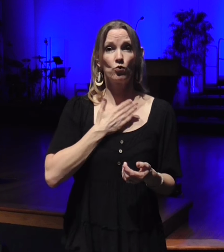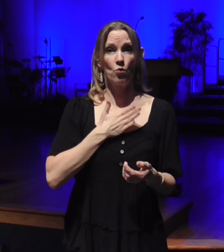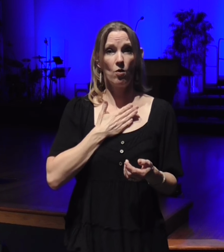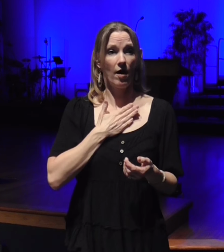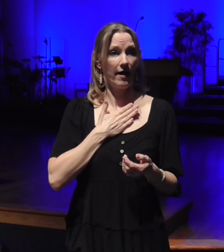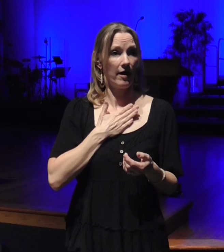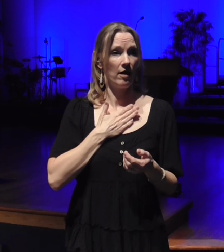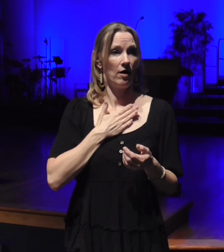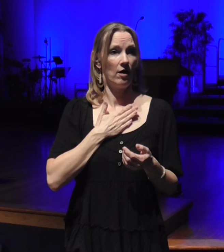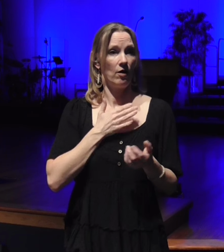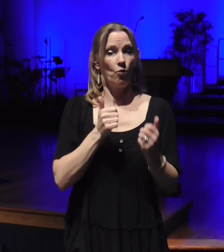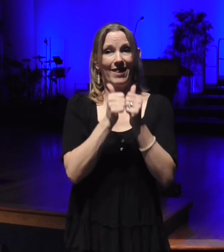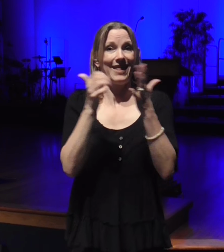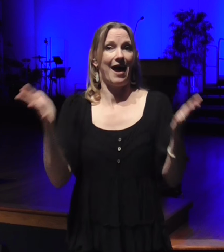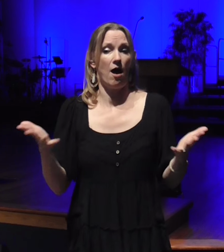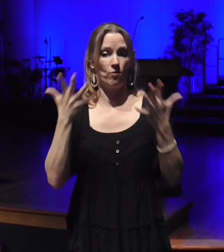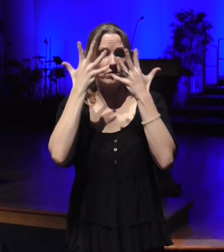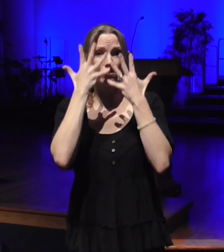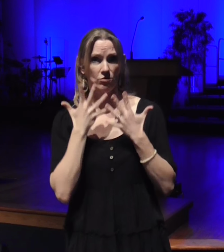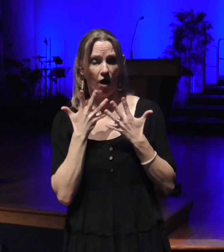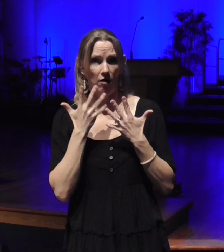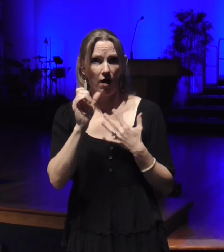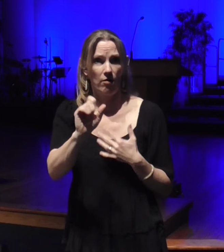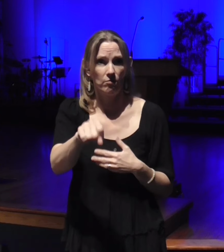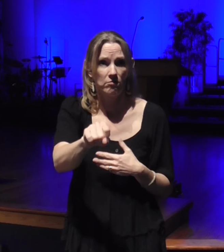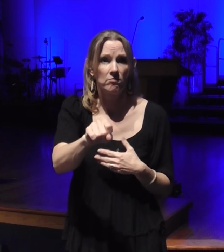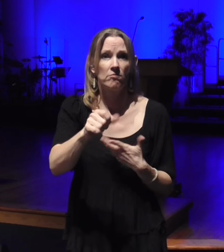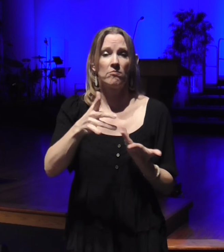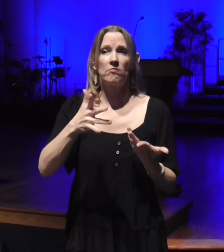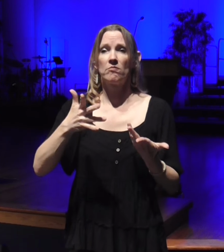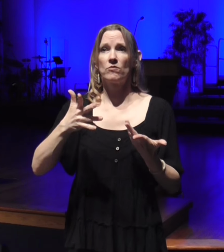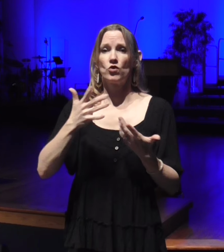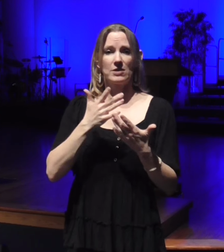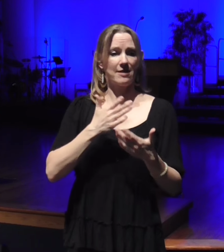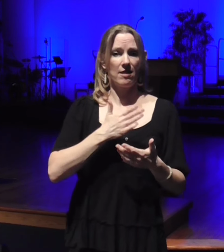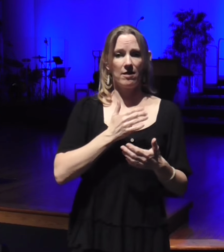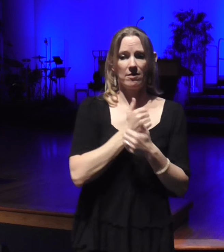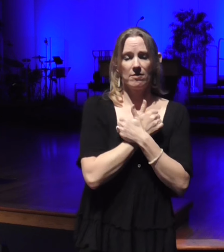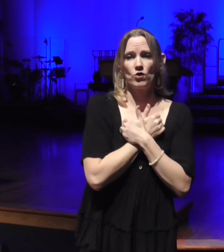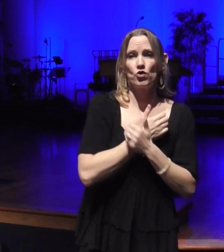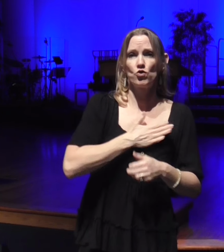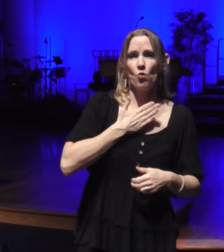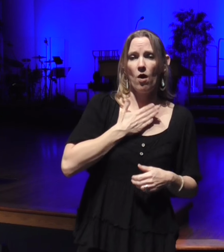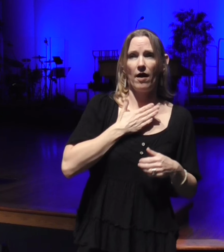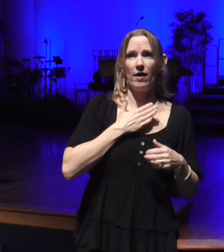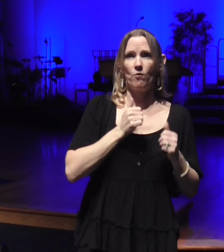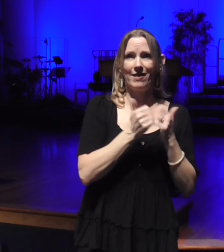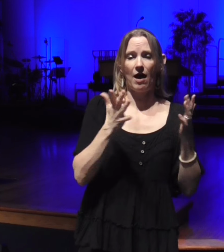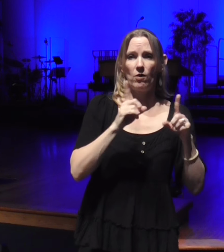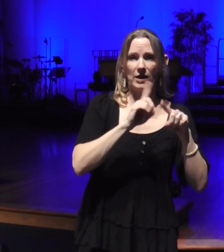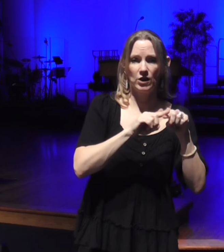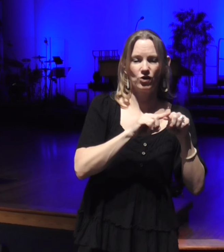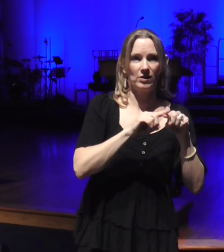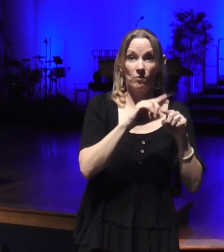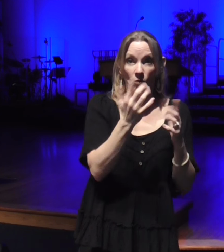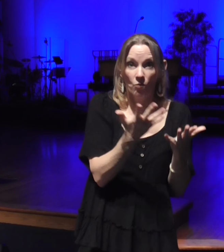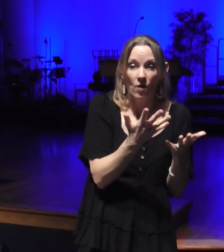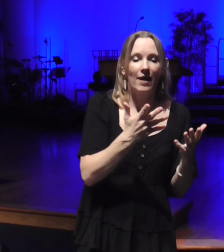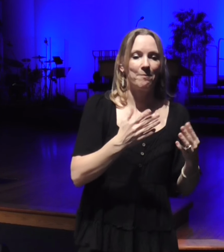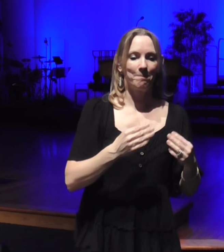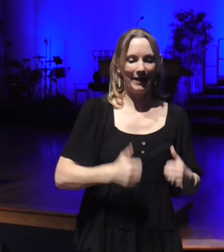joy without sorrow. That there is an unconditioned joy that is being alive itself. That is